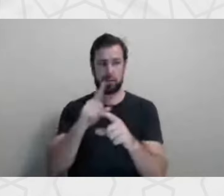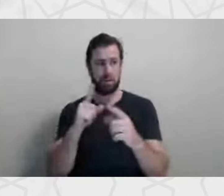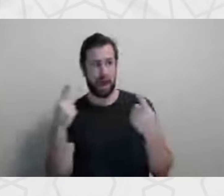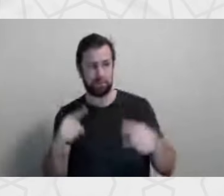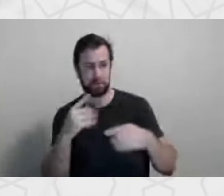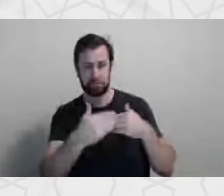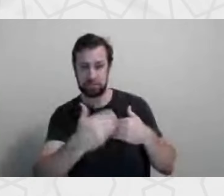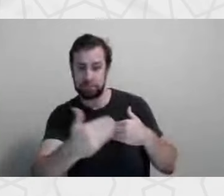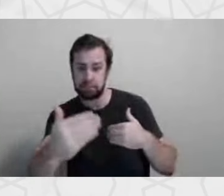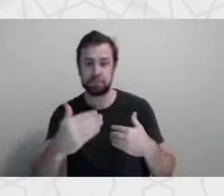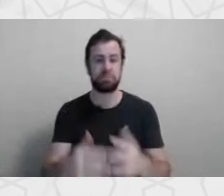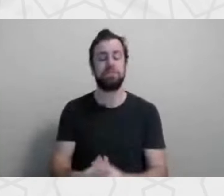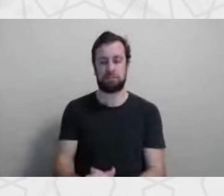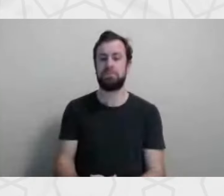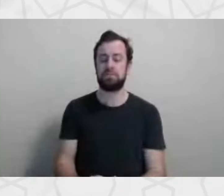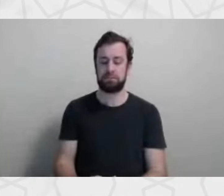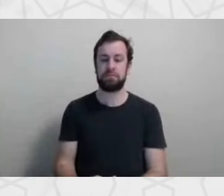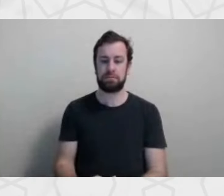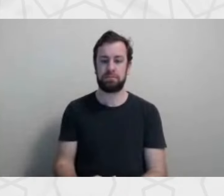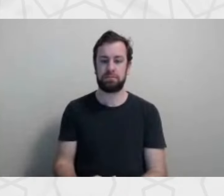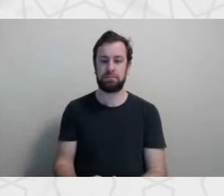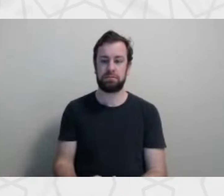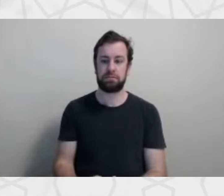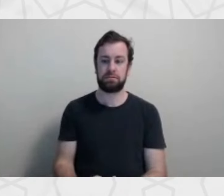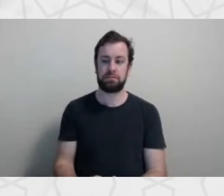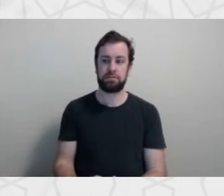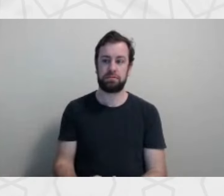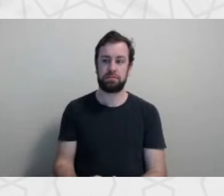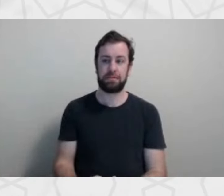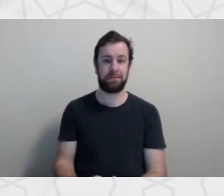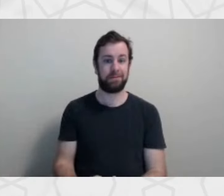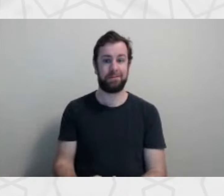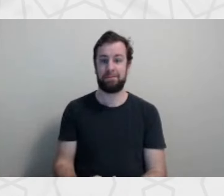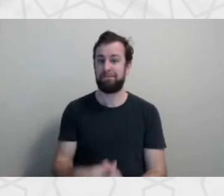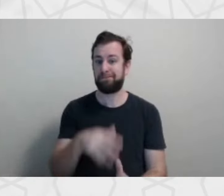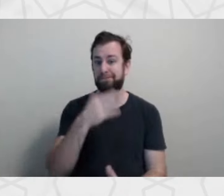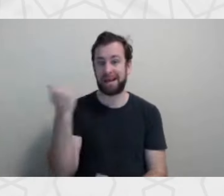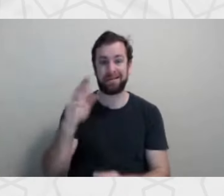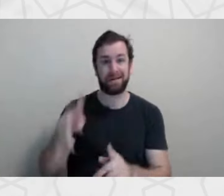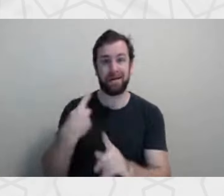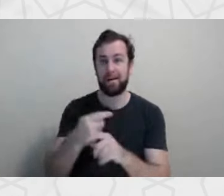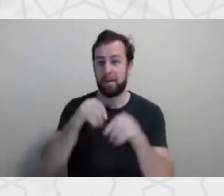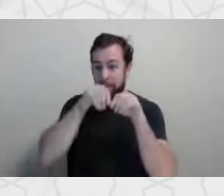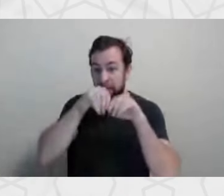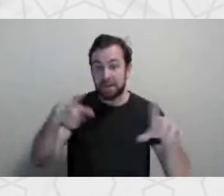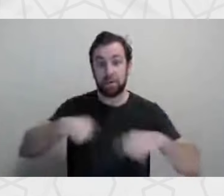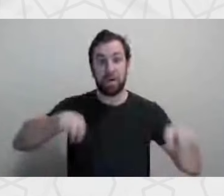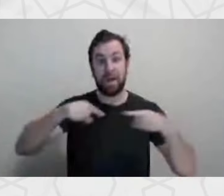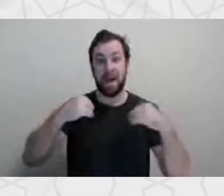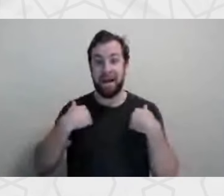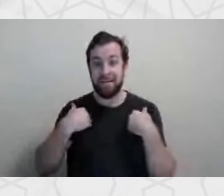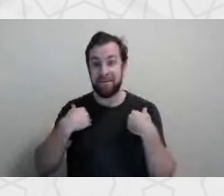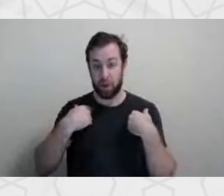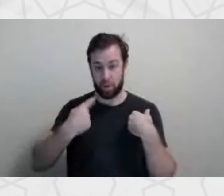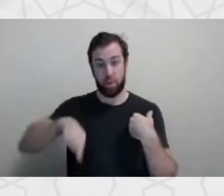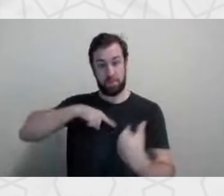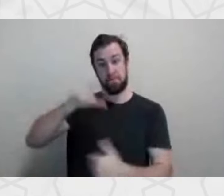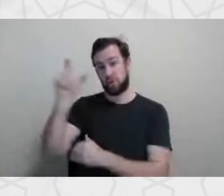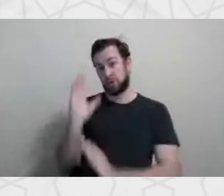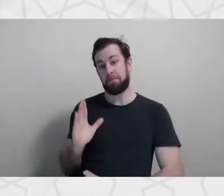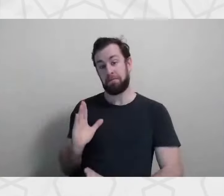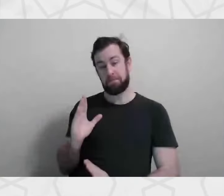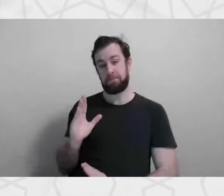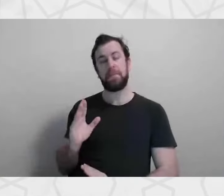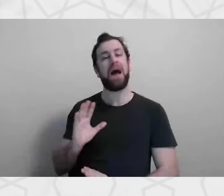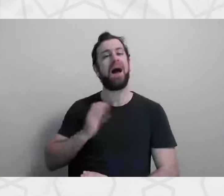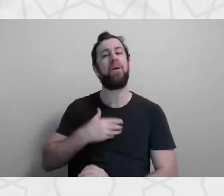uncertainty. And the greatest blessing that we have as Muslims is our faith. It